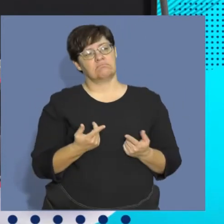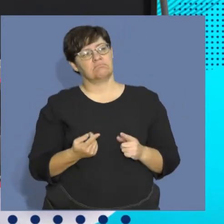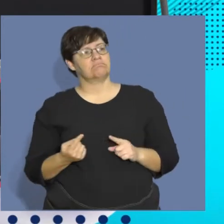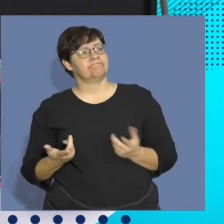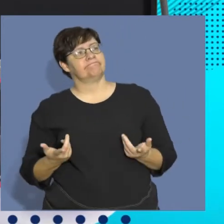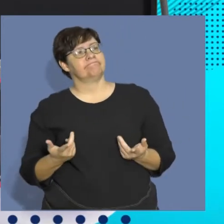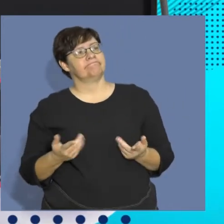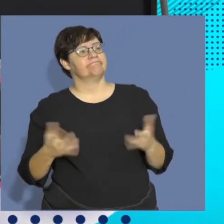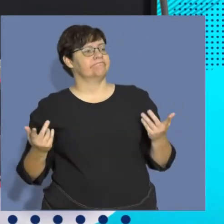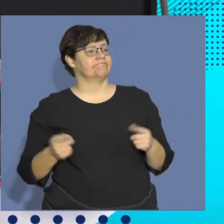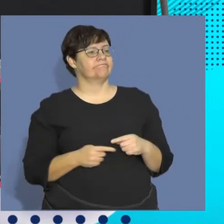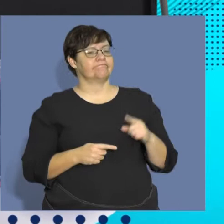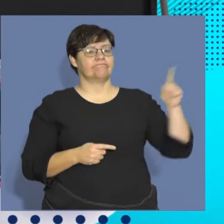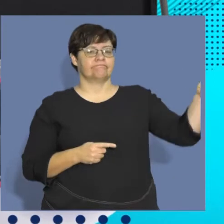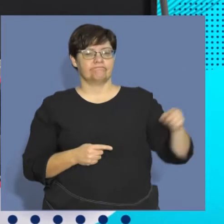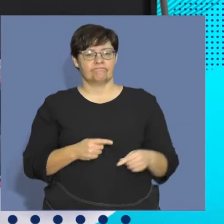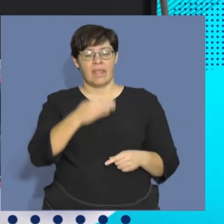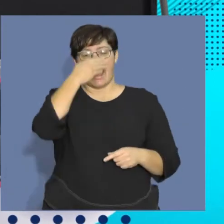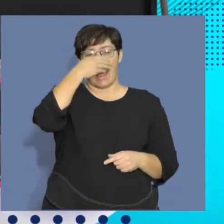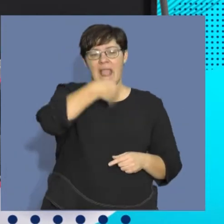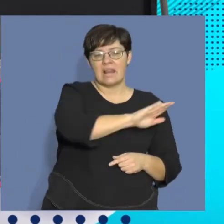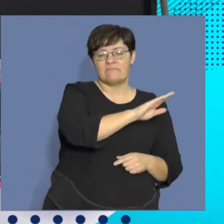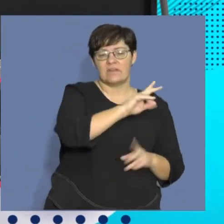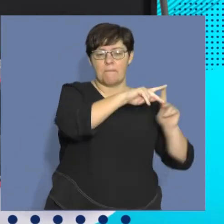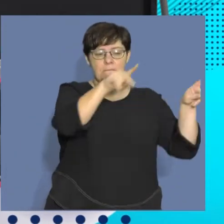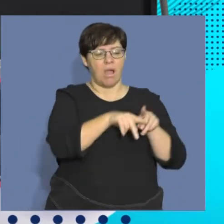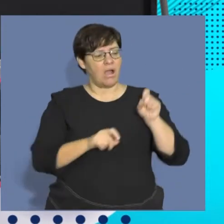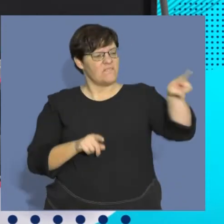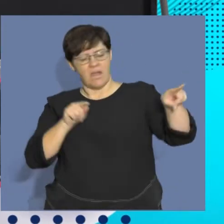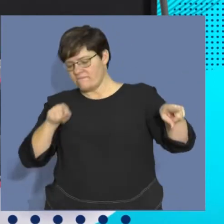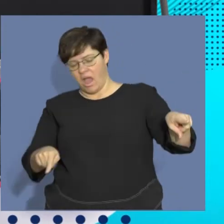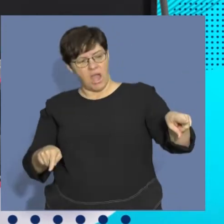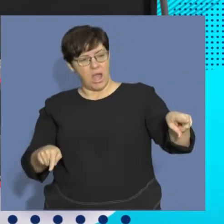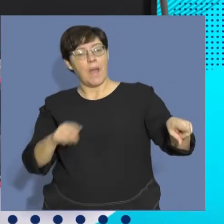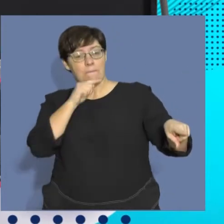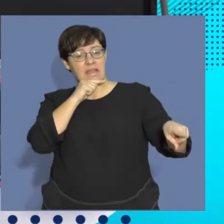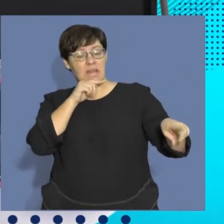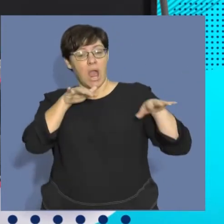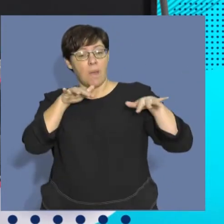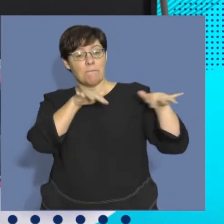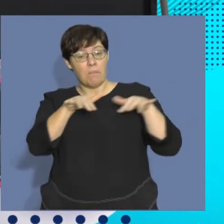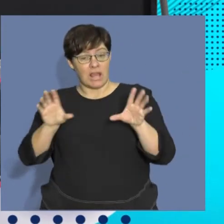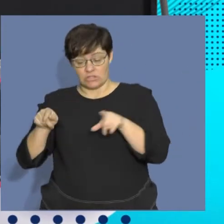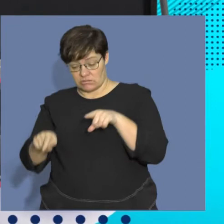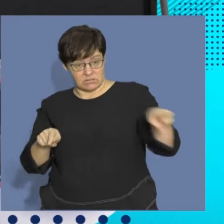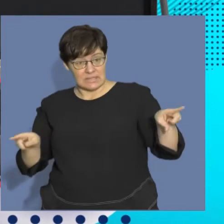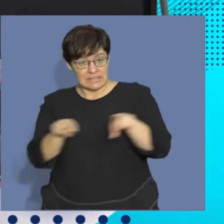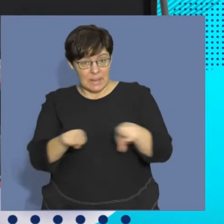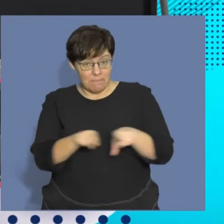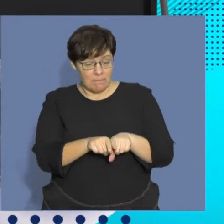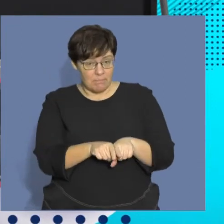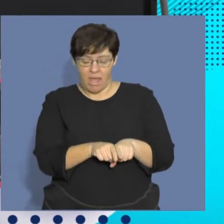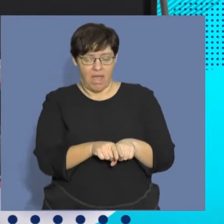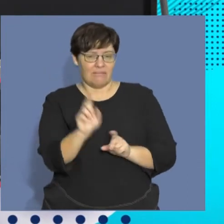meerkats in, say, Addo Elephant Park as the same population. They might be the